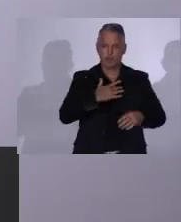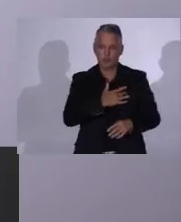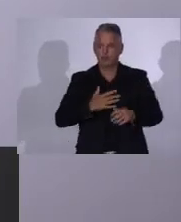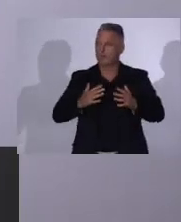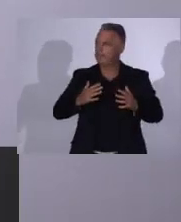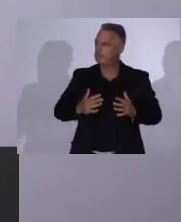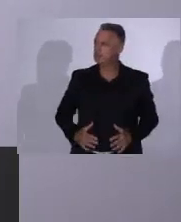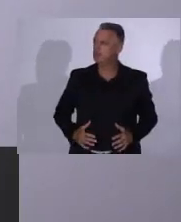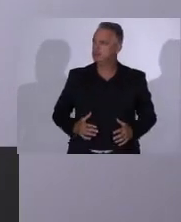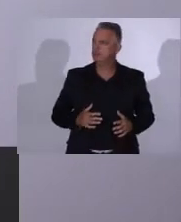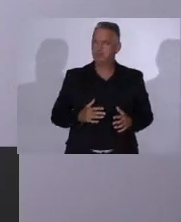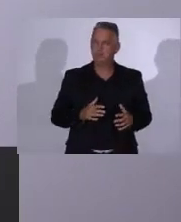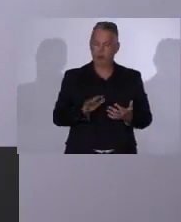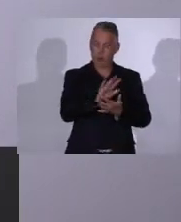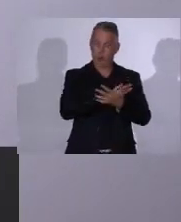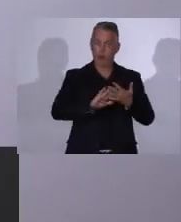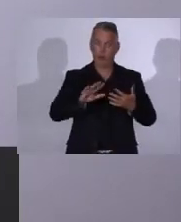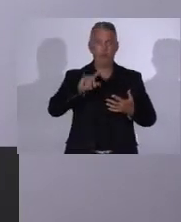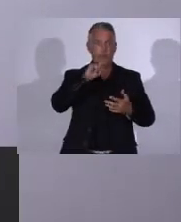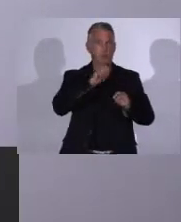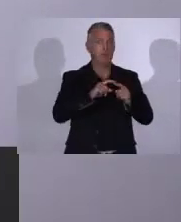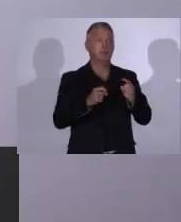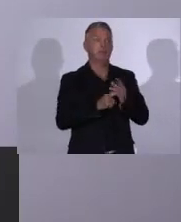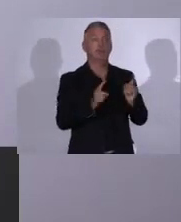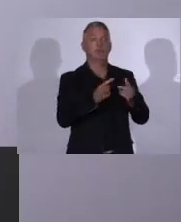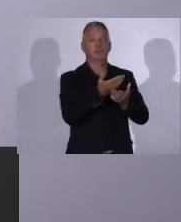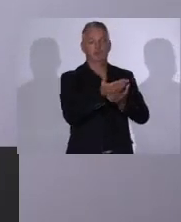physical, it will definitely be a case of storytelling.